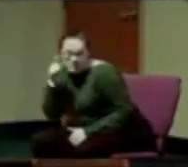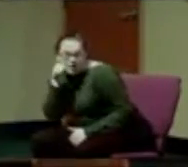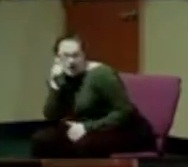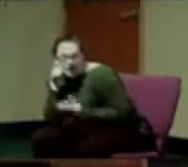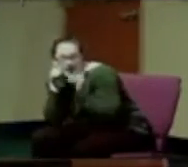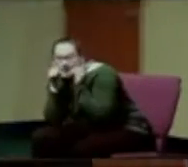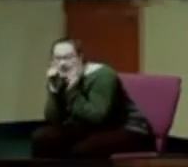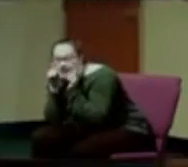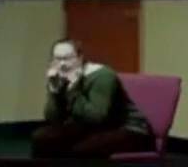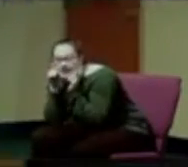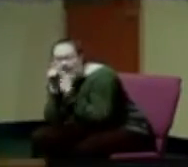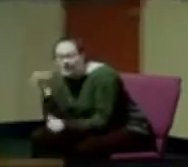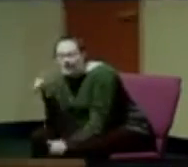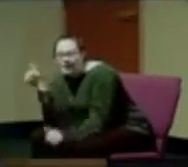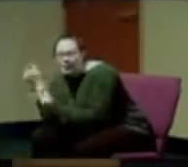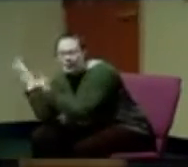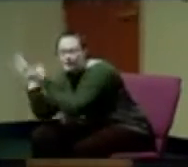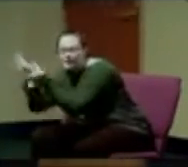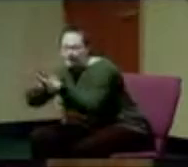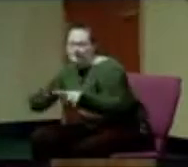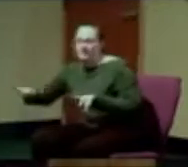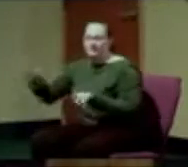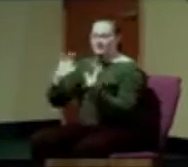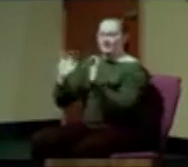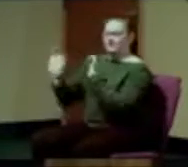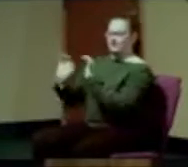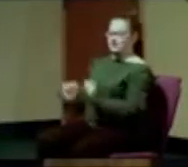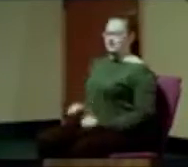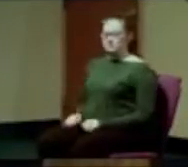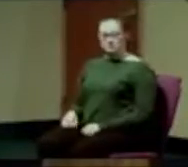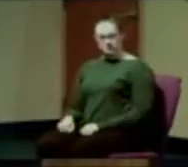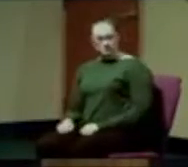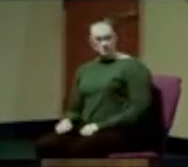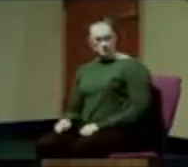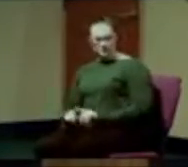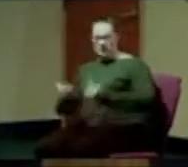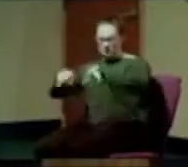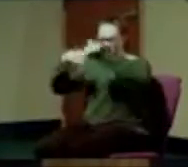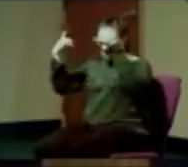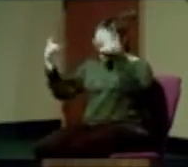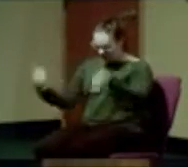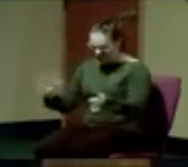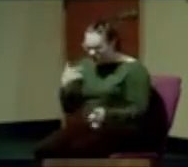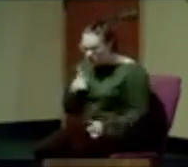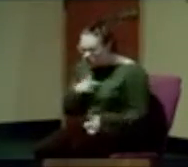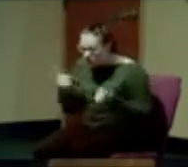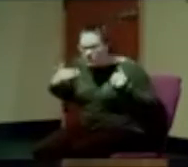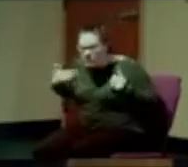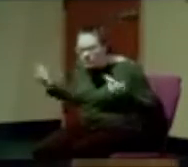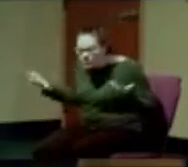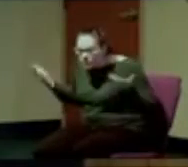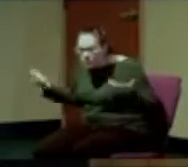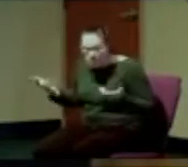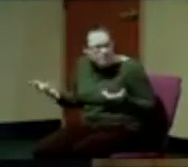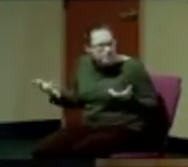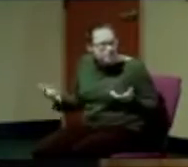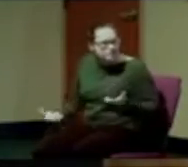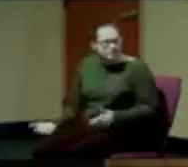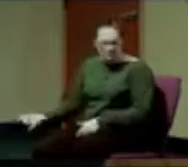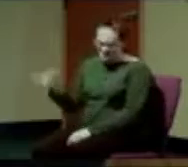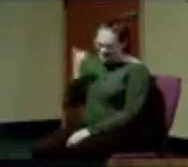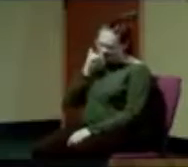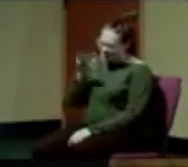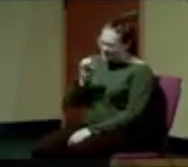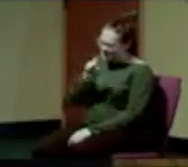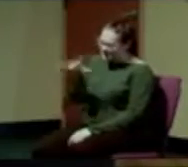But now, that's the old. But what do we have now? Oh, man, we have this. Everywhere you go, you can take it with